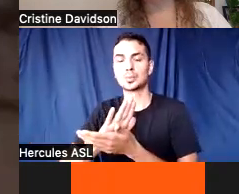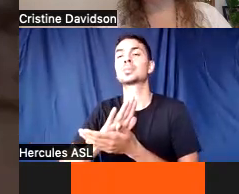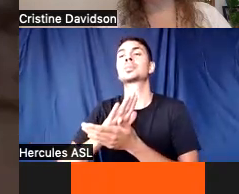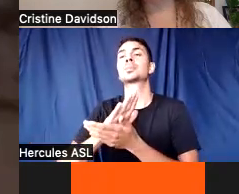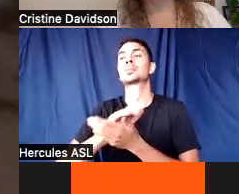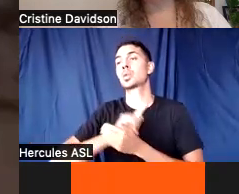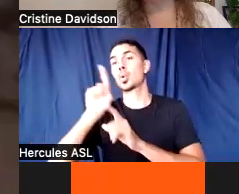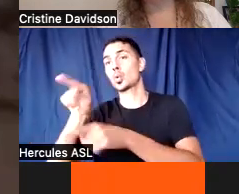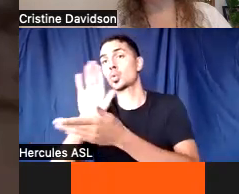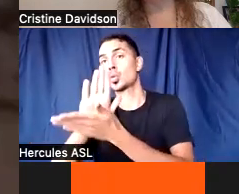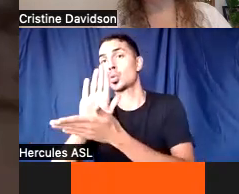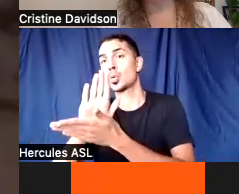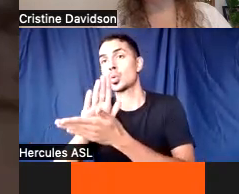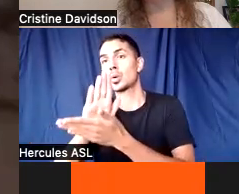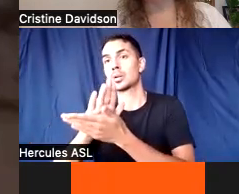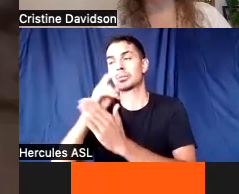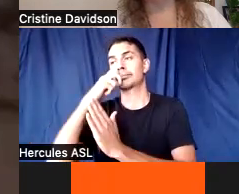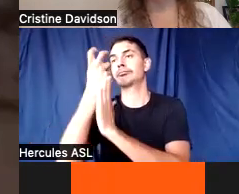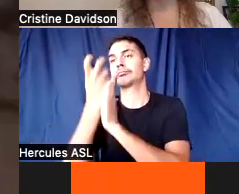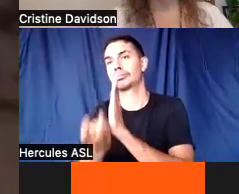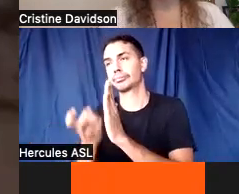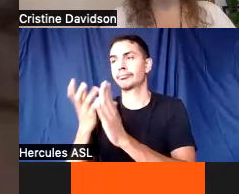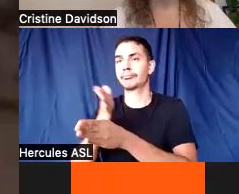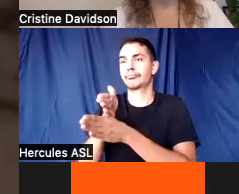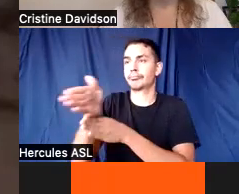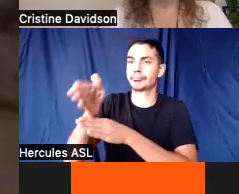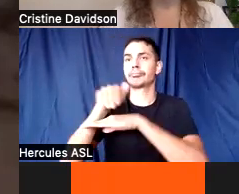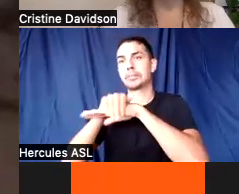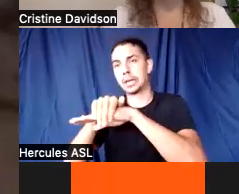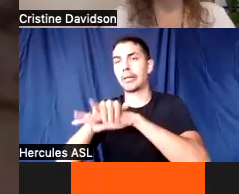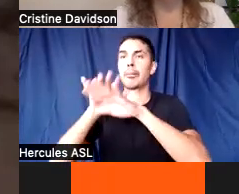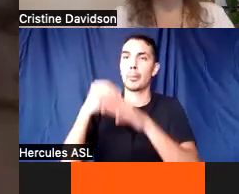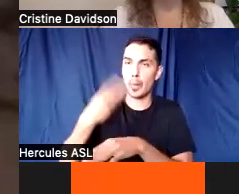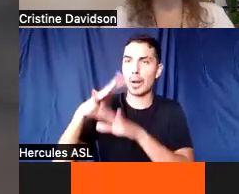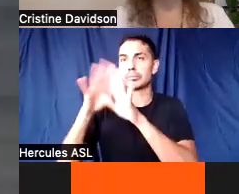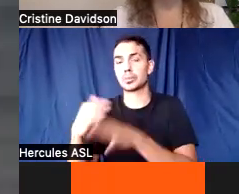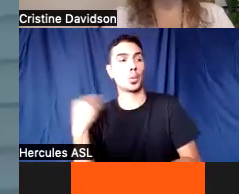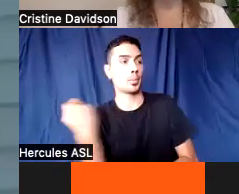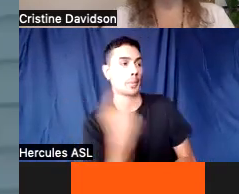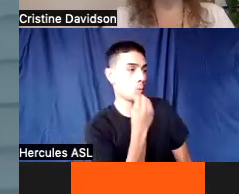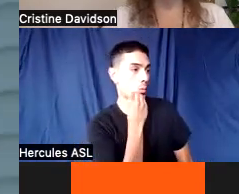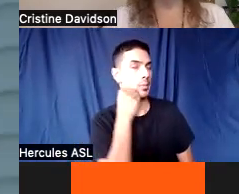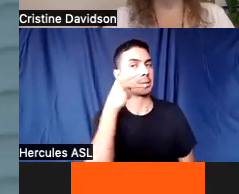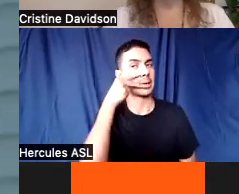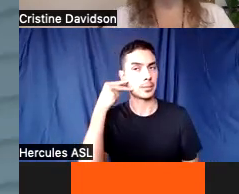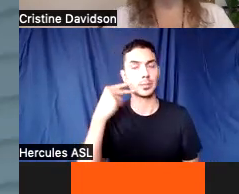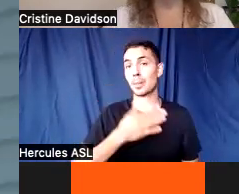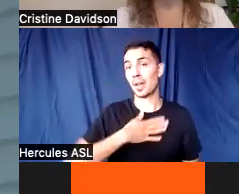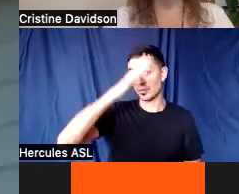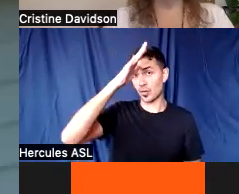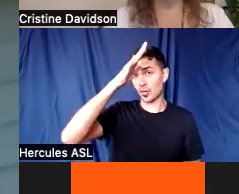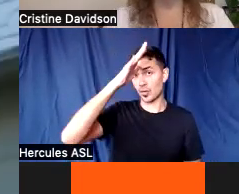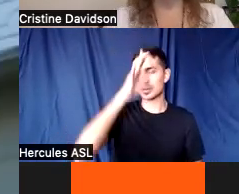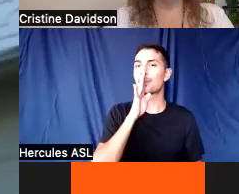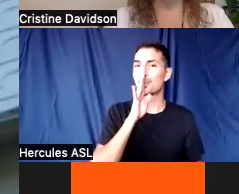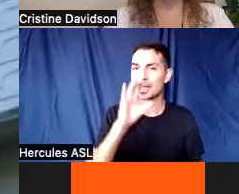be immersed in dominant culture with English language. Come home, and my dad's first language is Cheyenne. I think my